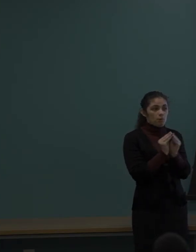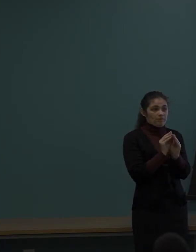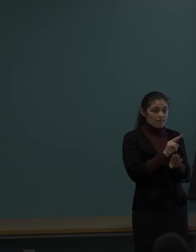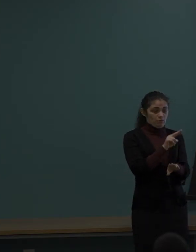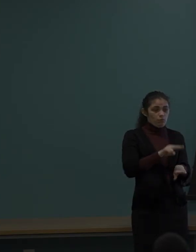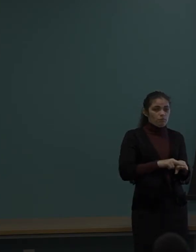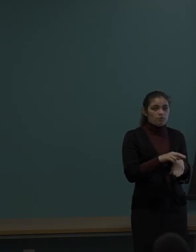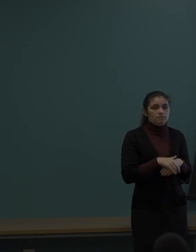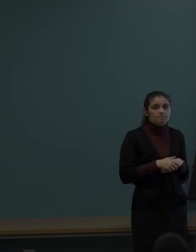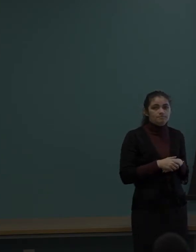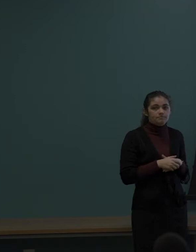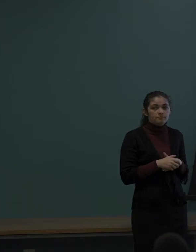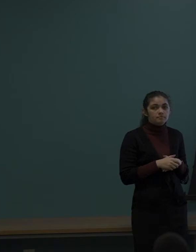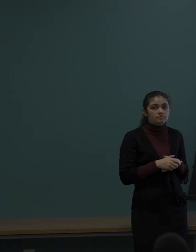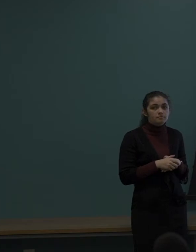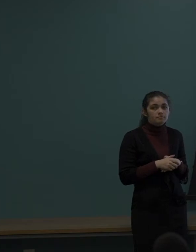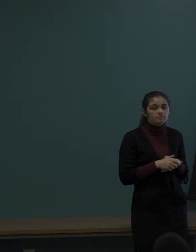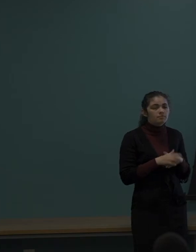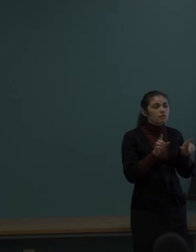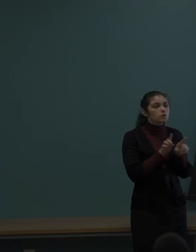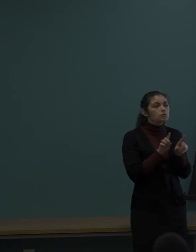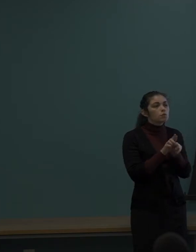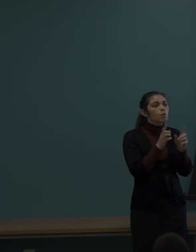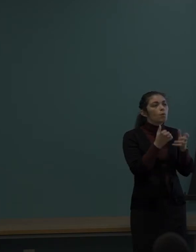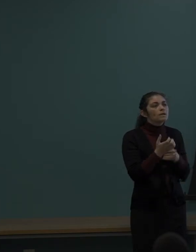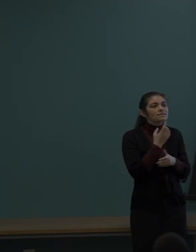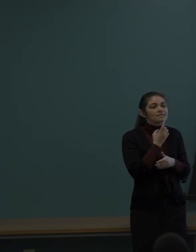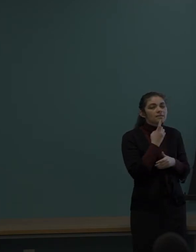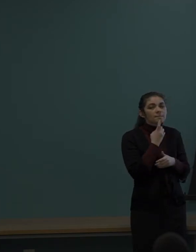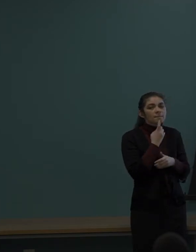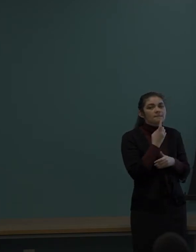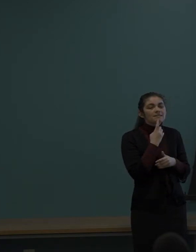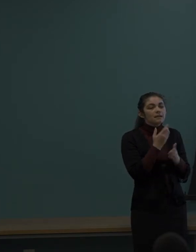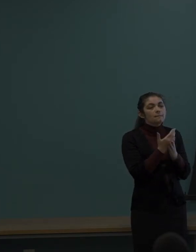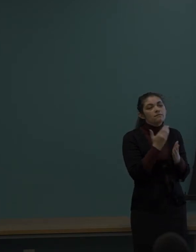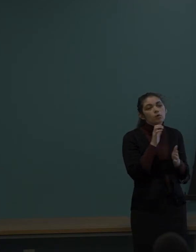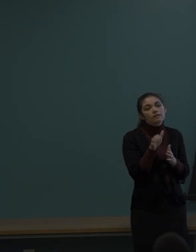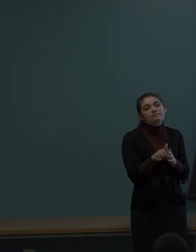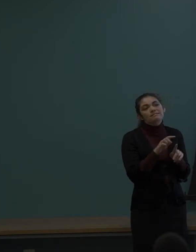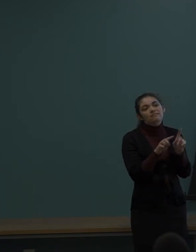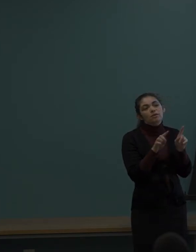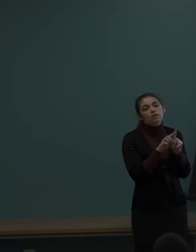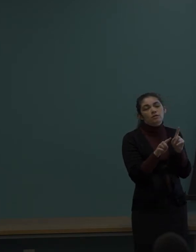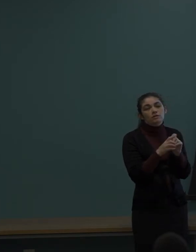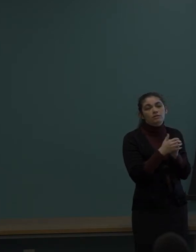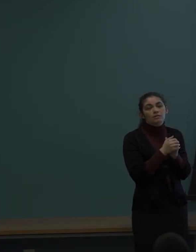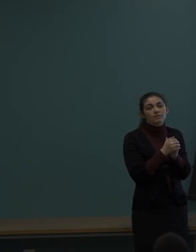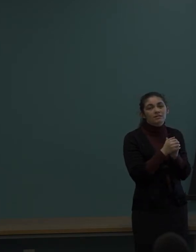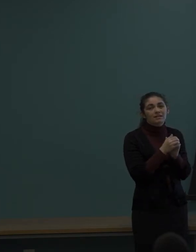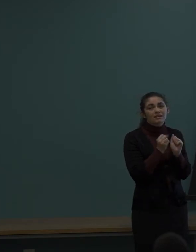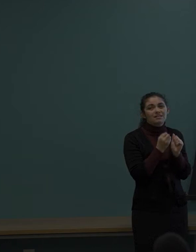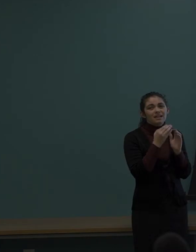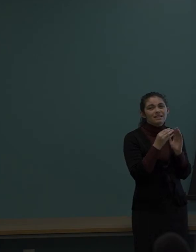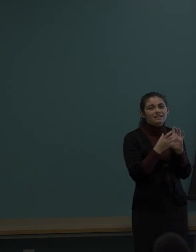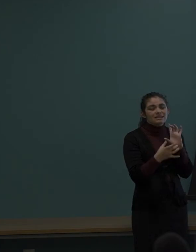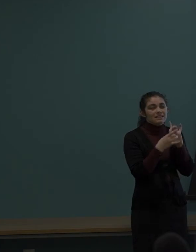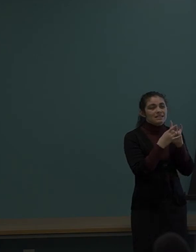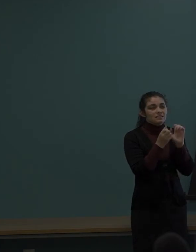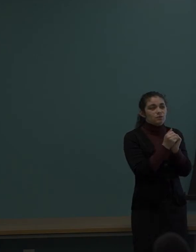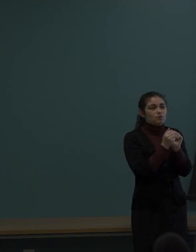we would otherwise. I also just want to say, and I've said this at several other press conferences, the level of stigma associated